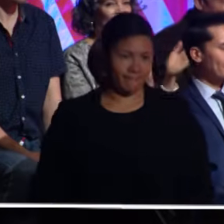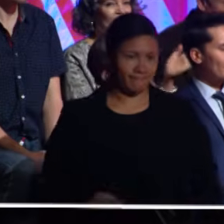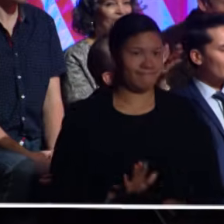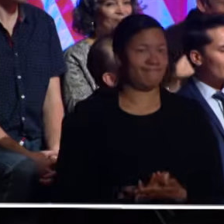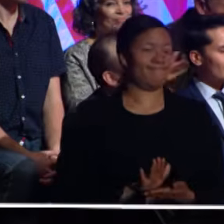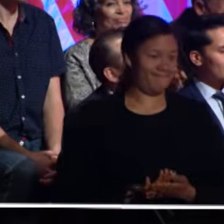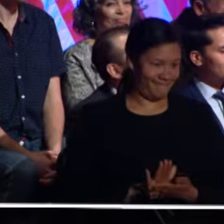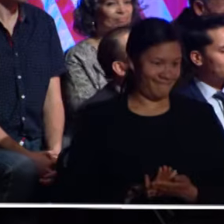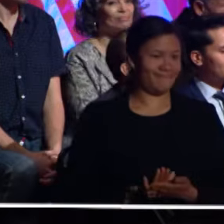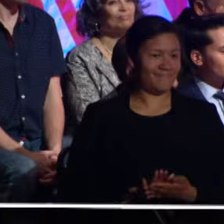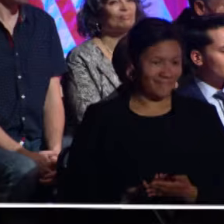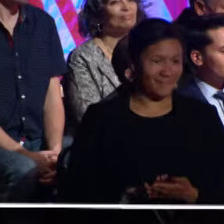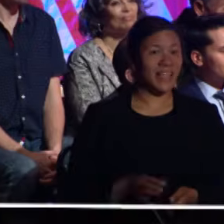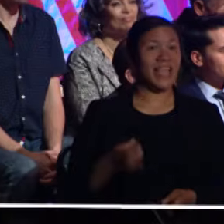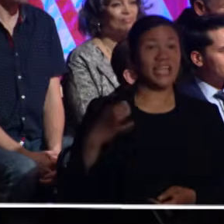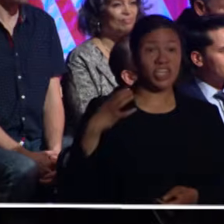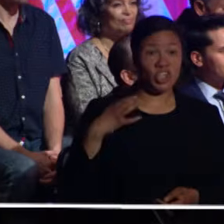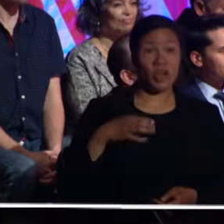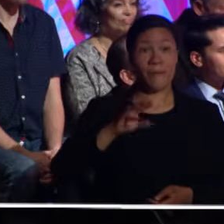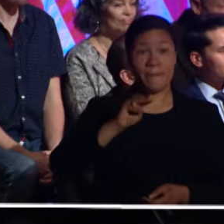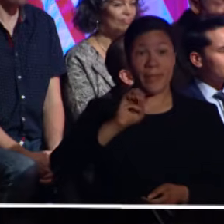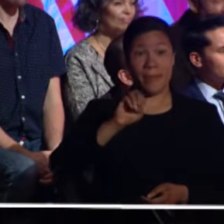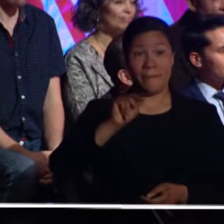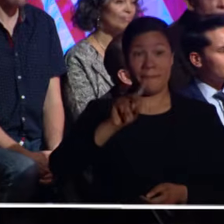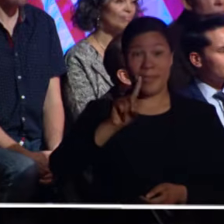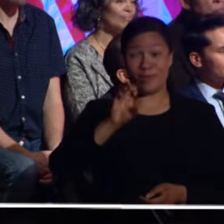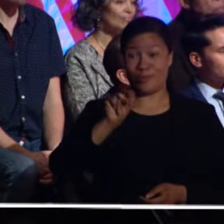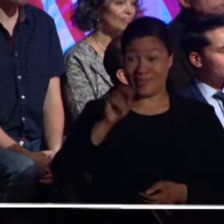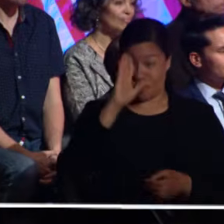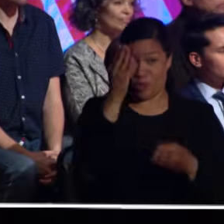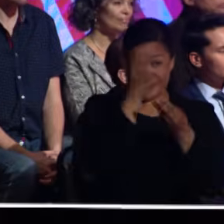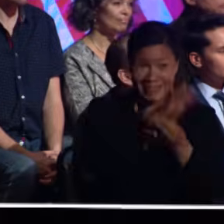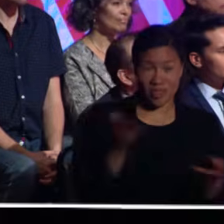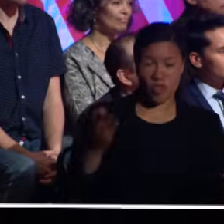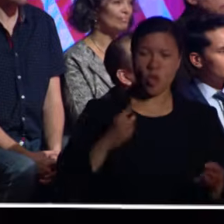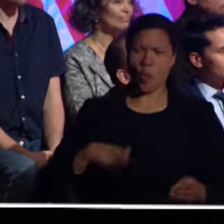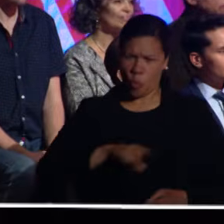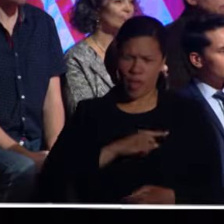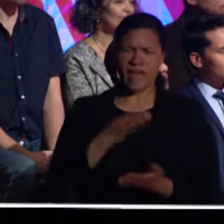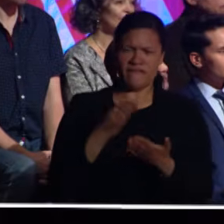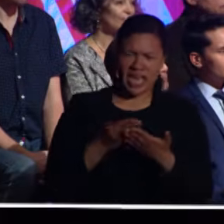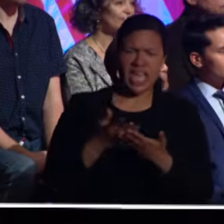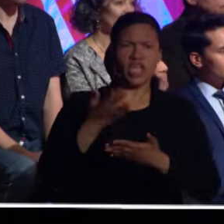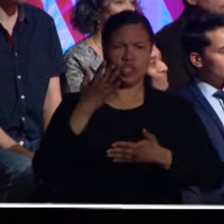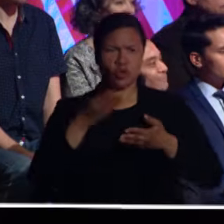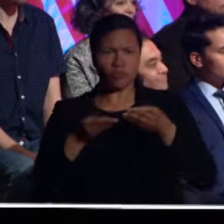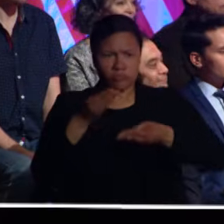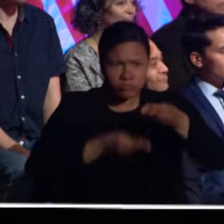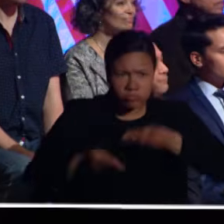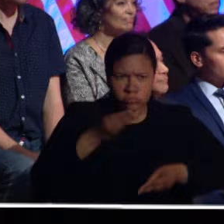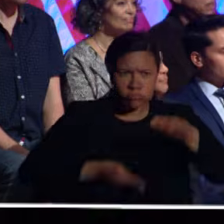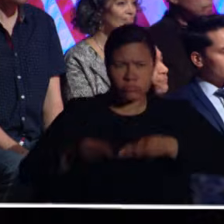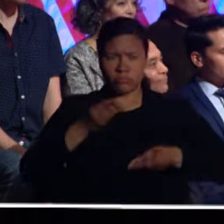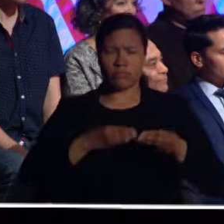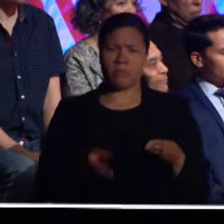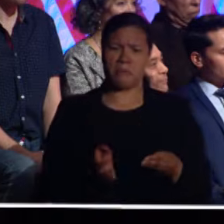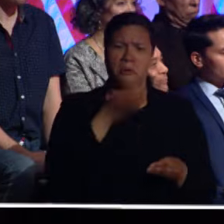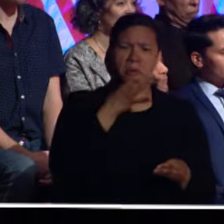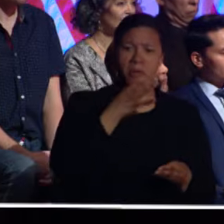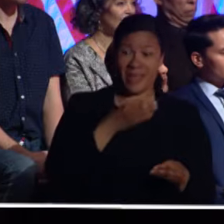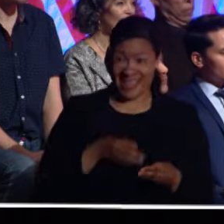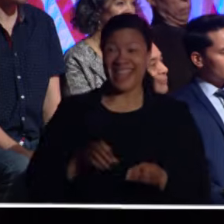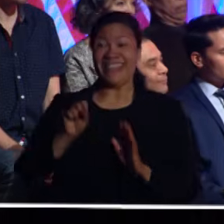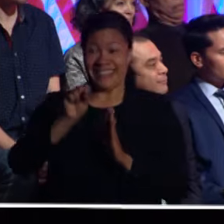As Chairman Phil Mendelson will tell you, our financial prudence is the envy of state legislatures and